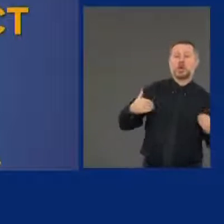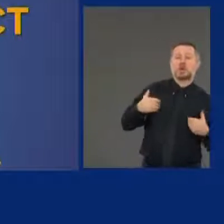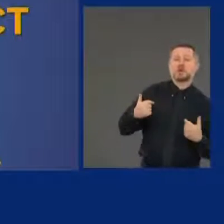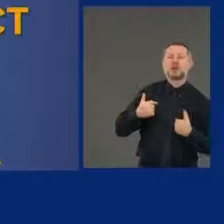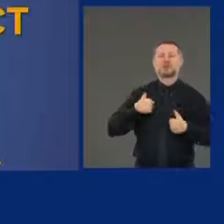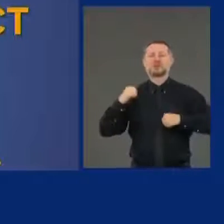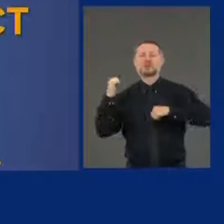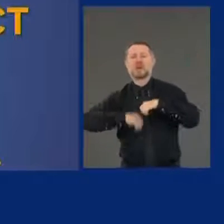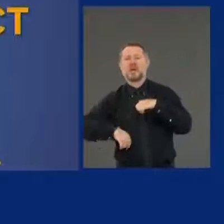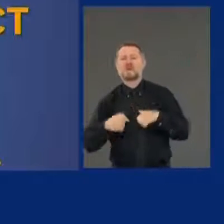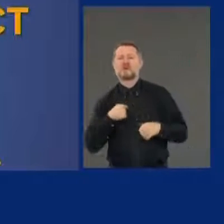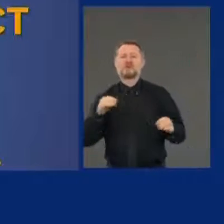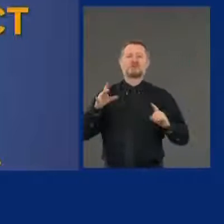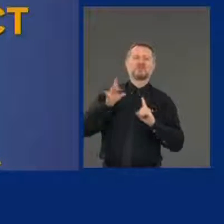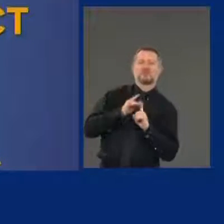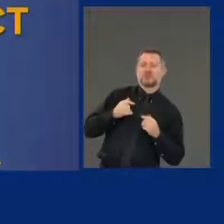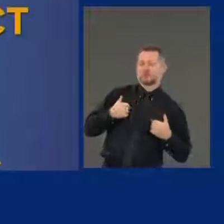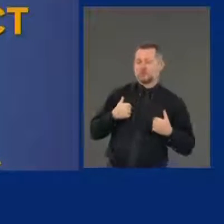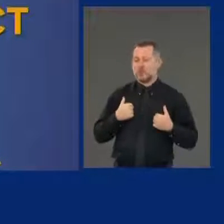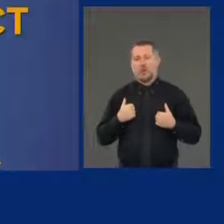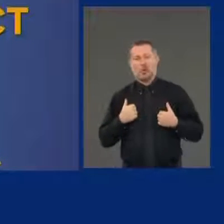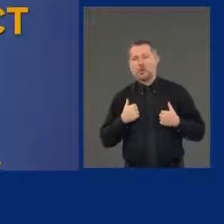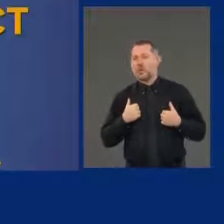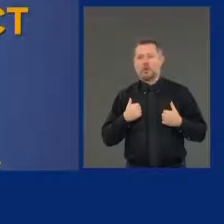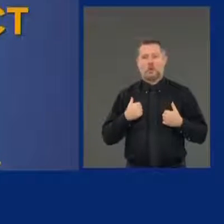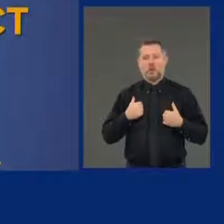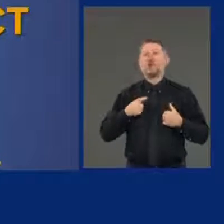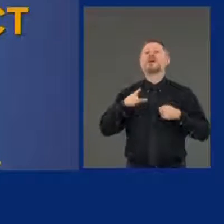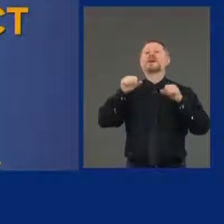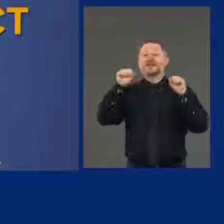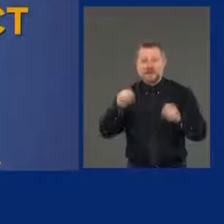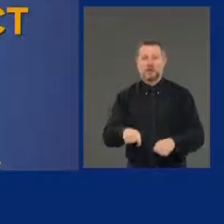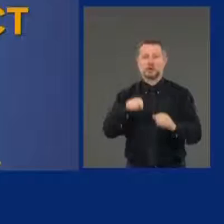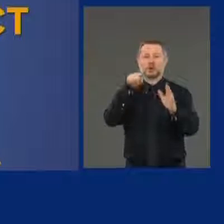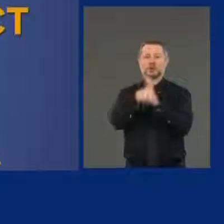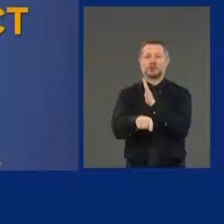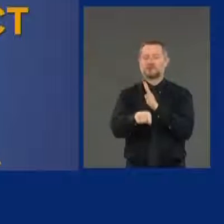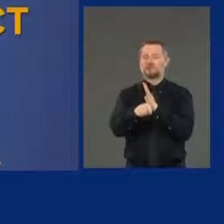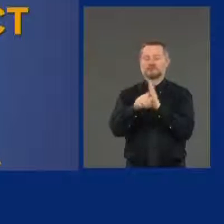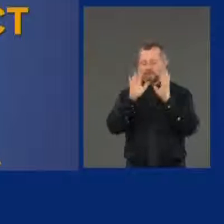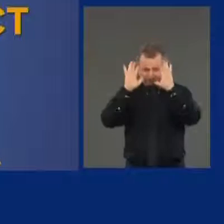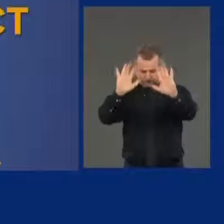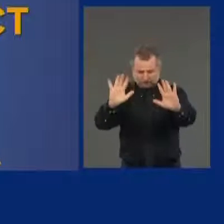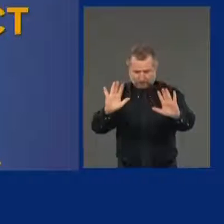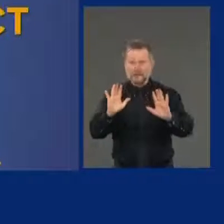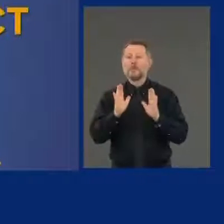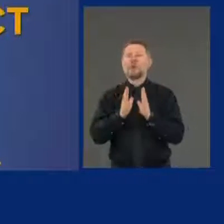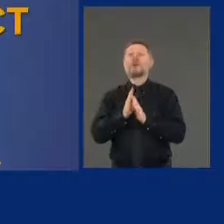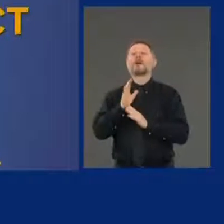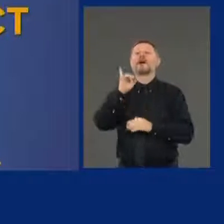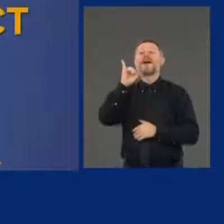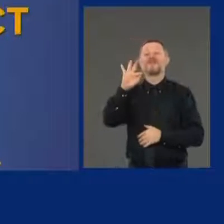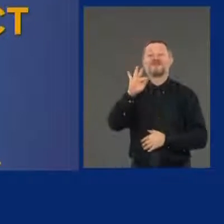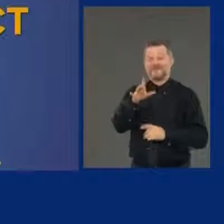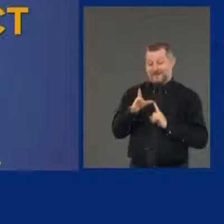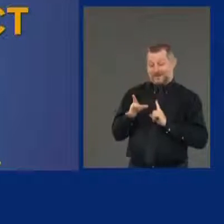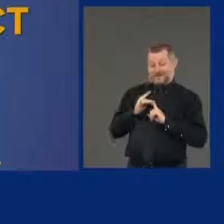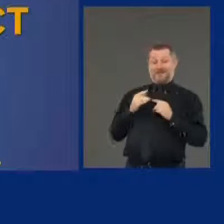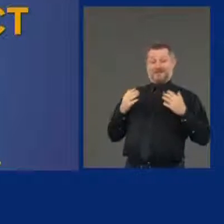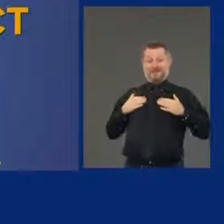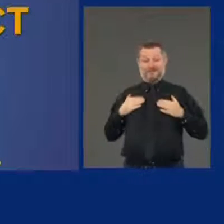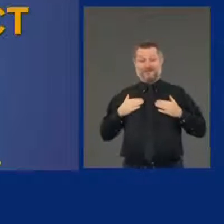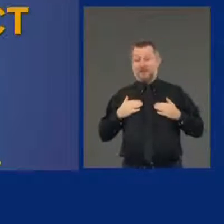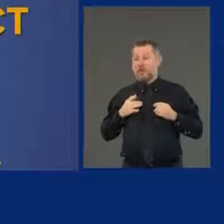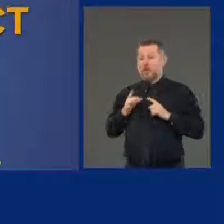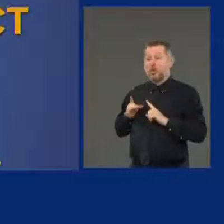superhero. It's not going to bother me. First of all, you're wrong. It could kill you, but that's your life. It's disrespectful to the other